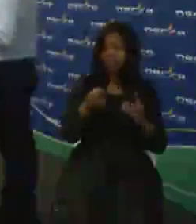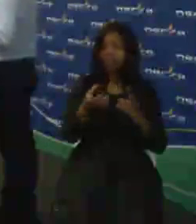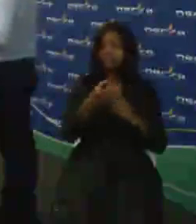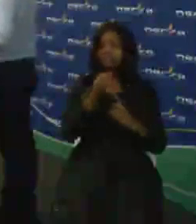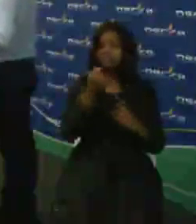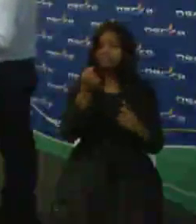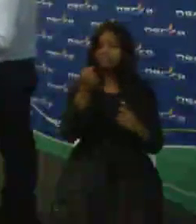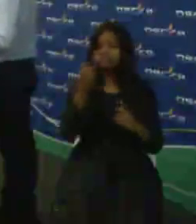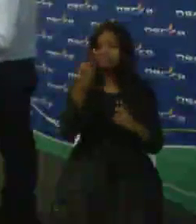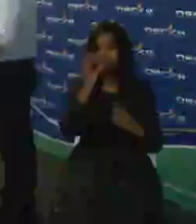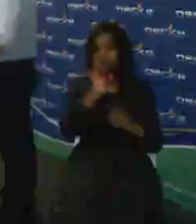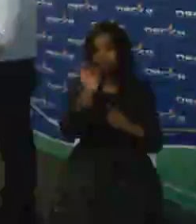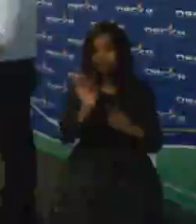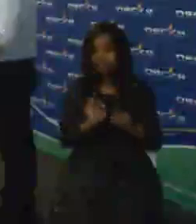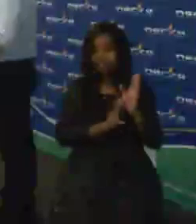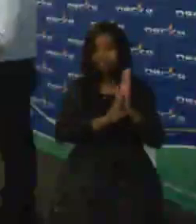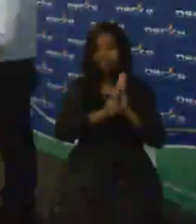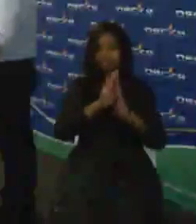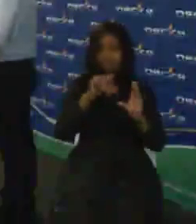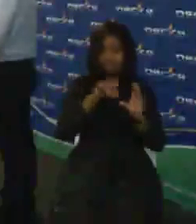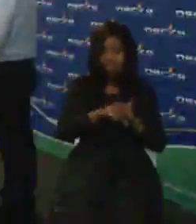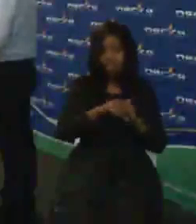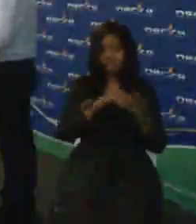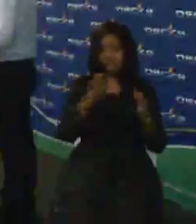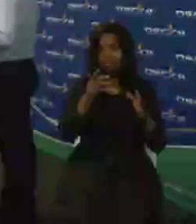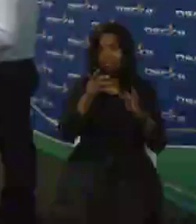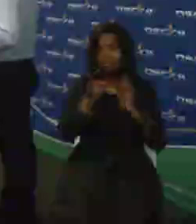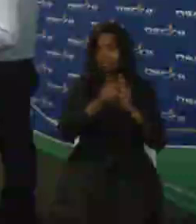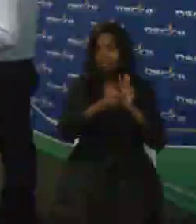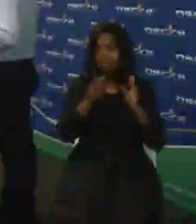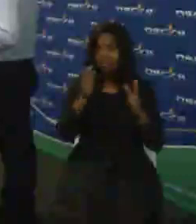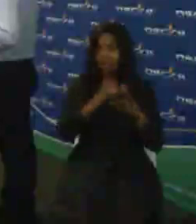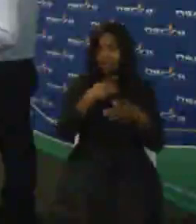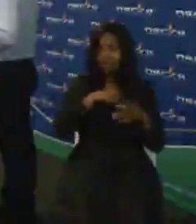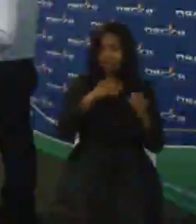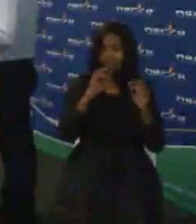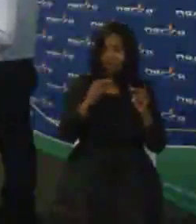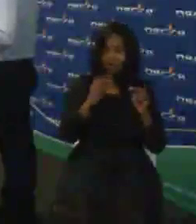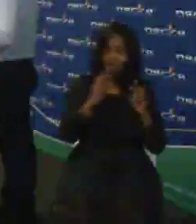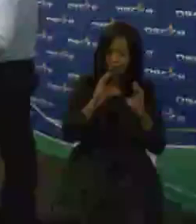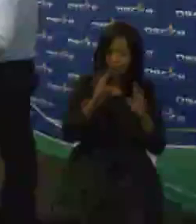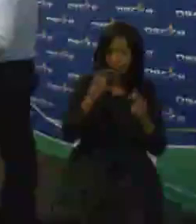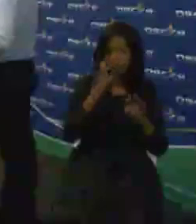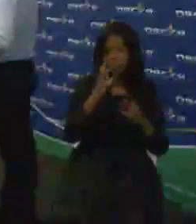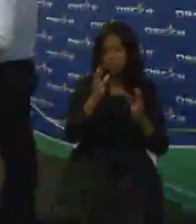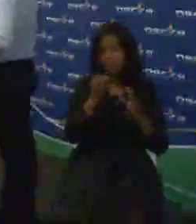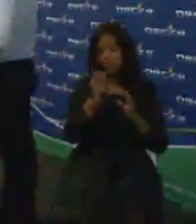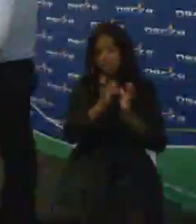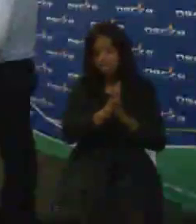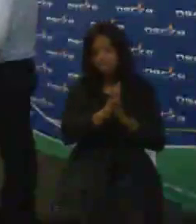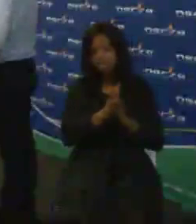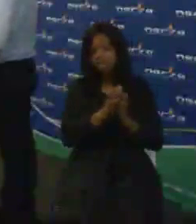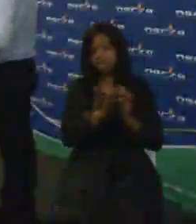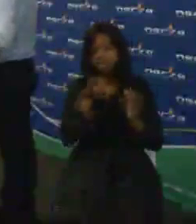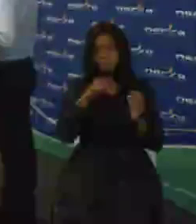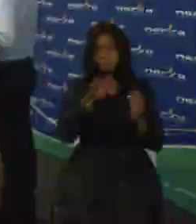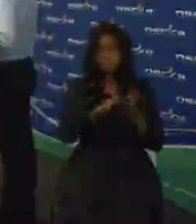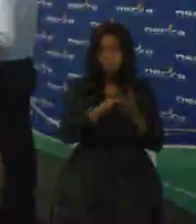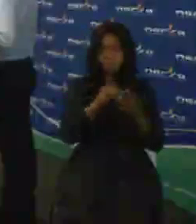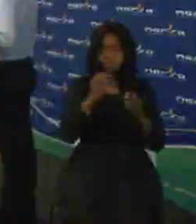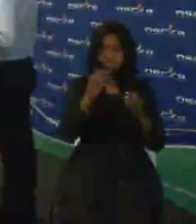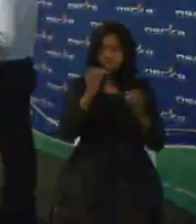a 3% improvement in productivity where we were hoping for 5 or 10. So those are always, when we are modeling, in very